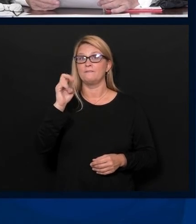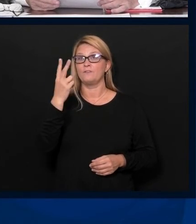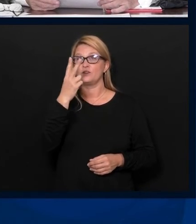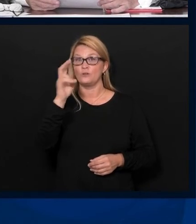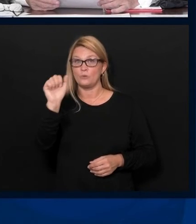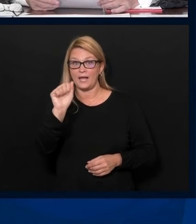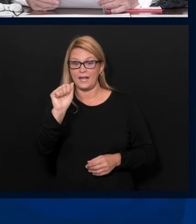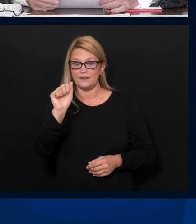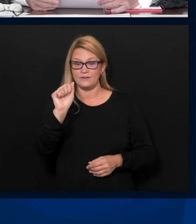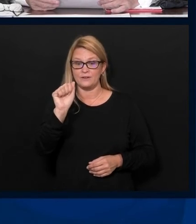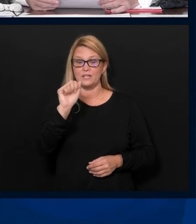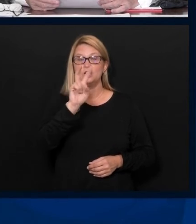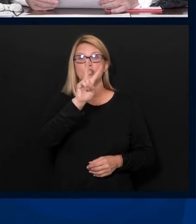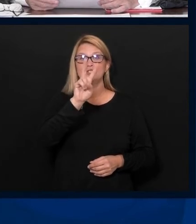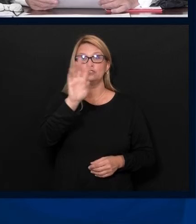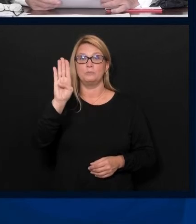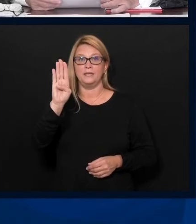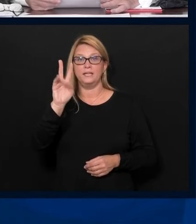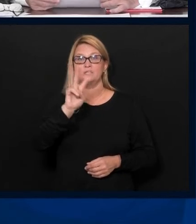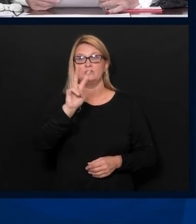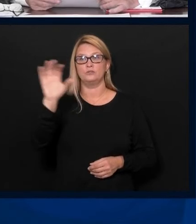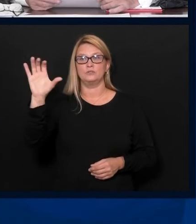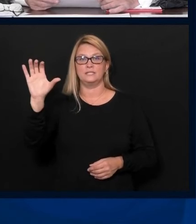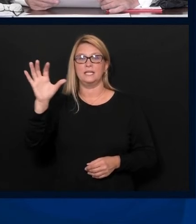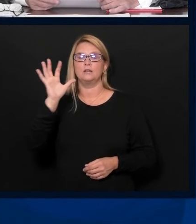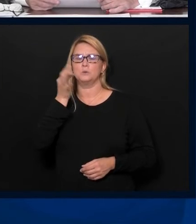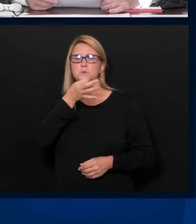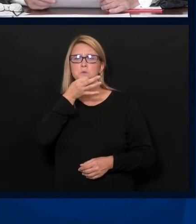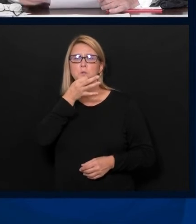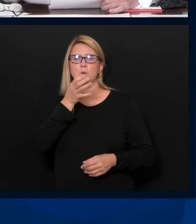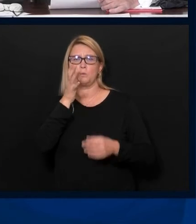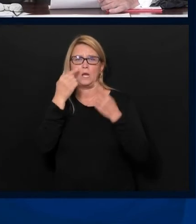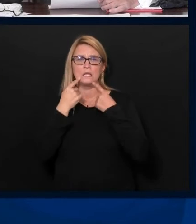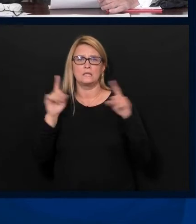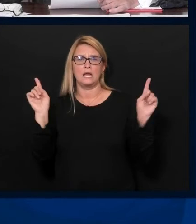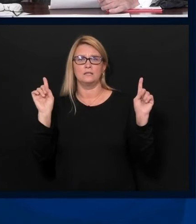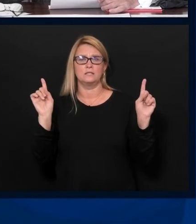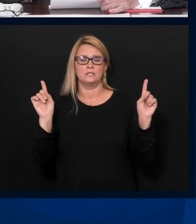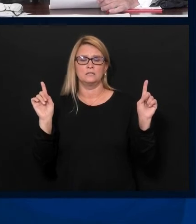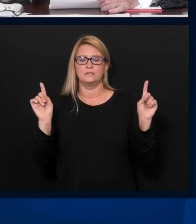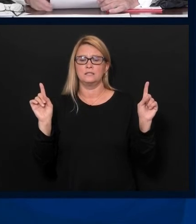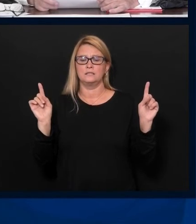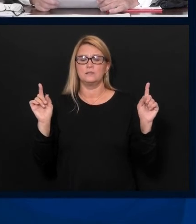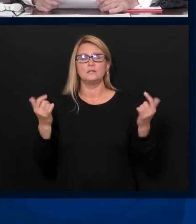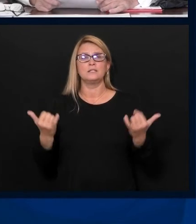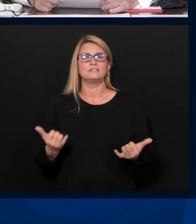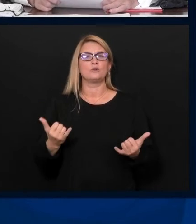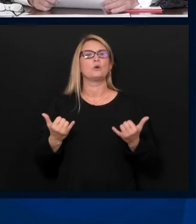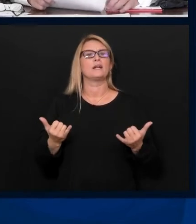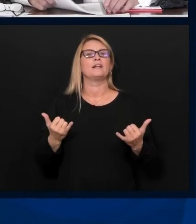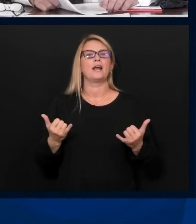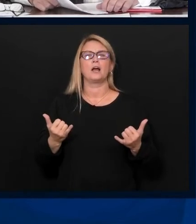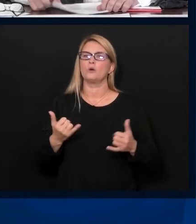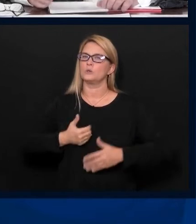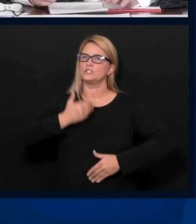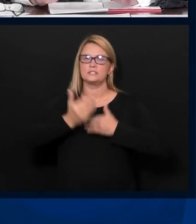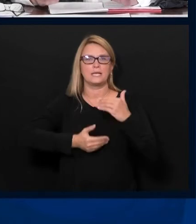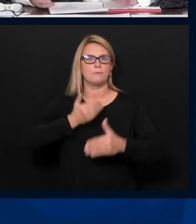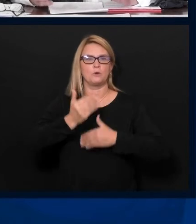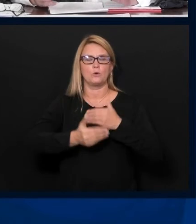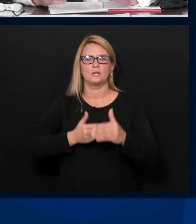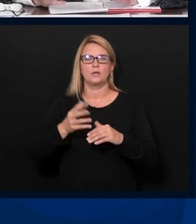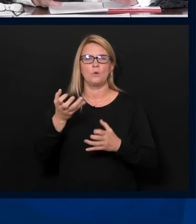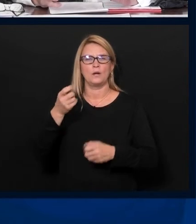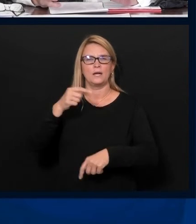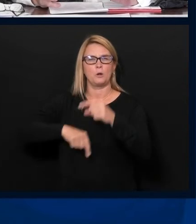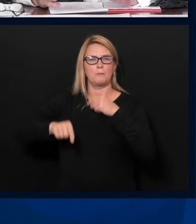2A, 2B, 2C, they'll come very quickly, and let's just stay at it in every way. I want to go